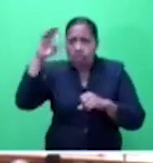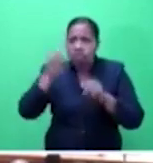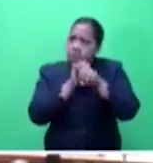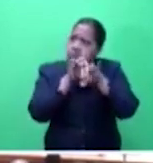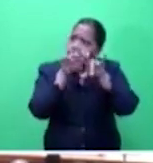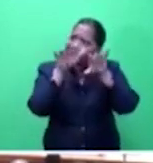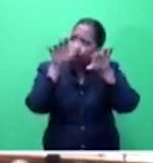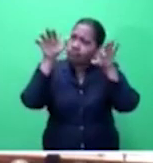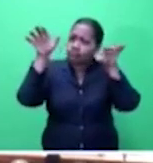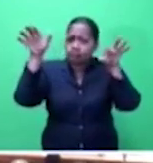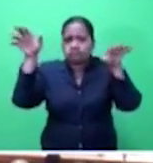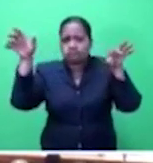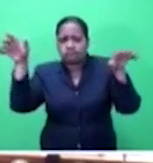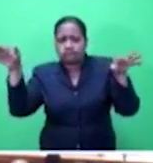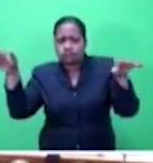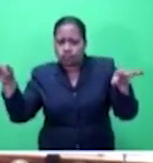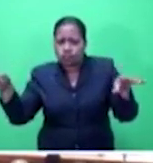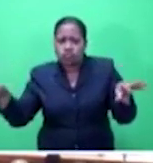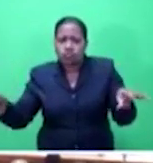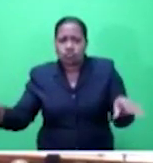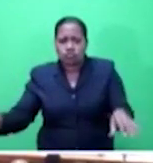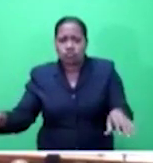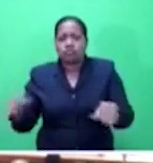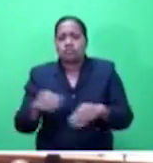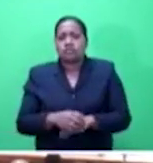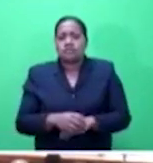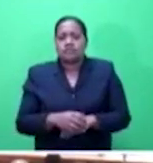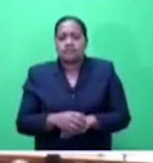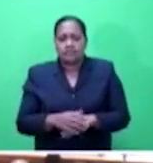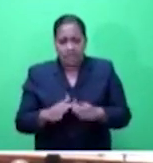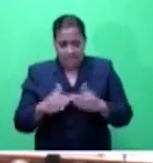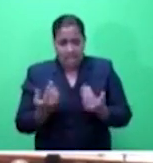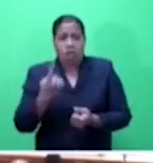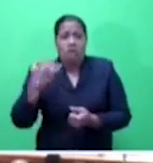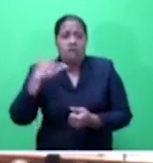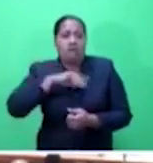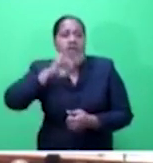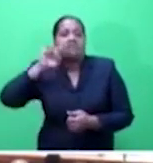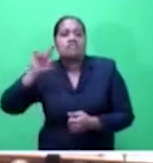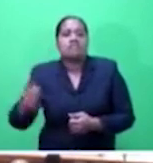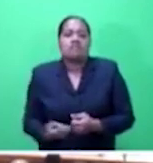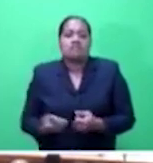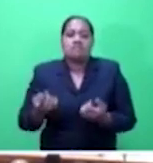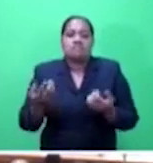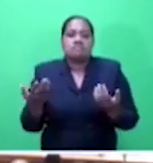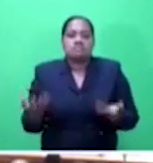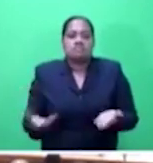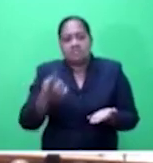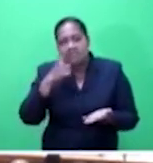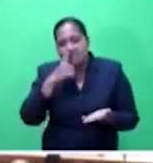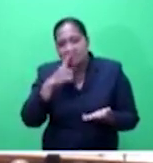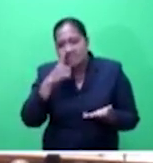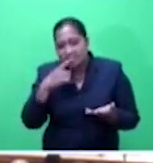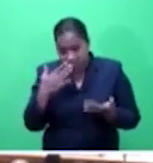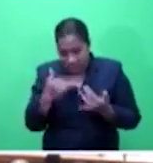to continent, crippling markets and sickening tens and now hundreds of thousands in its wake, with the worst clearly yet to